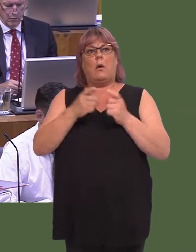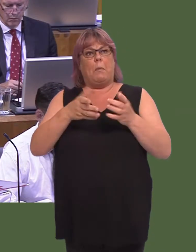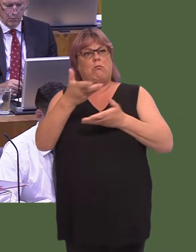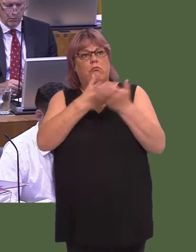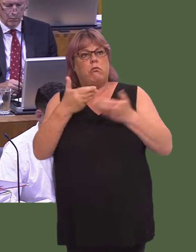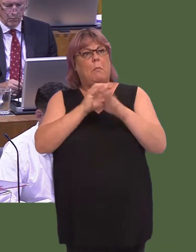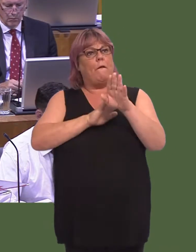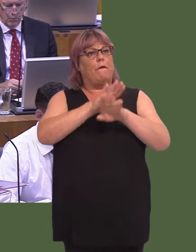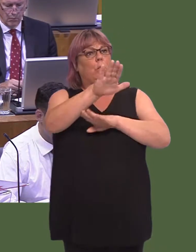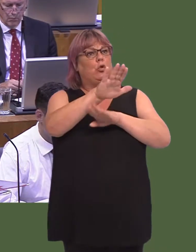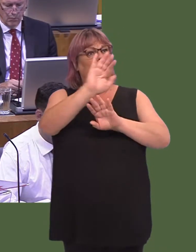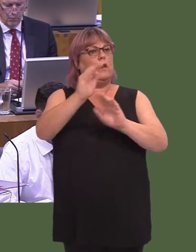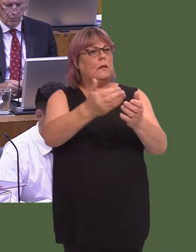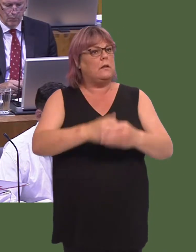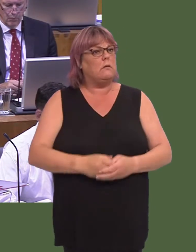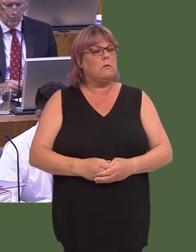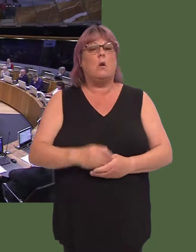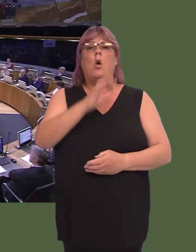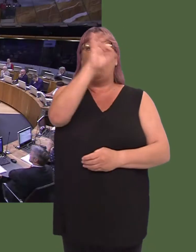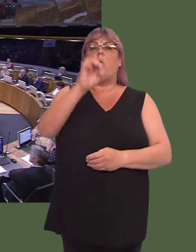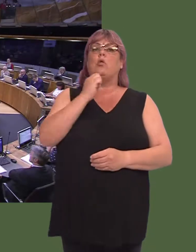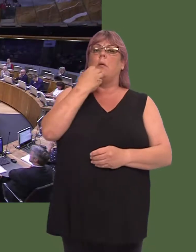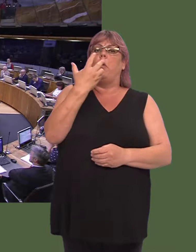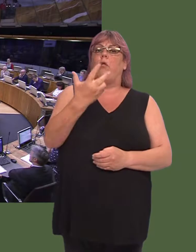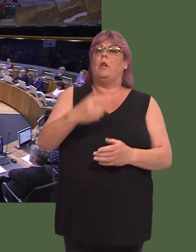in terms of how public services might be structured in the future.